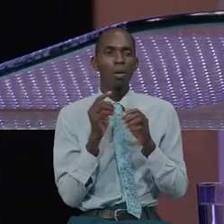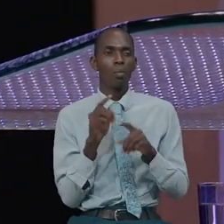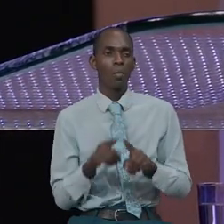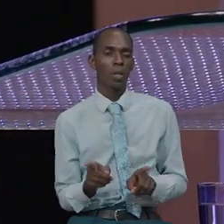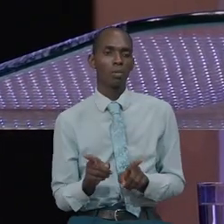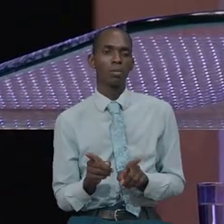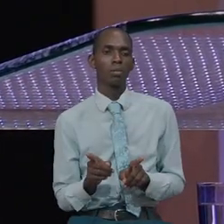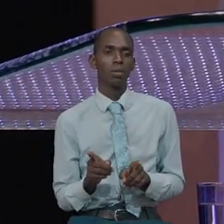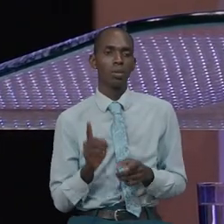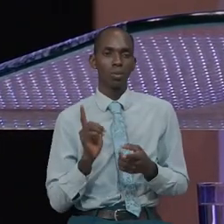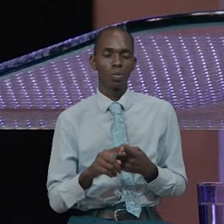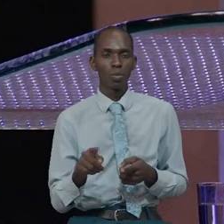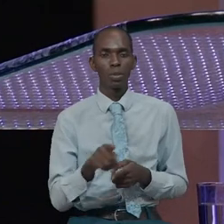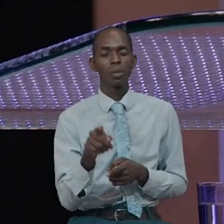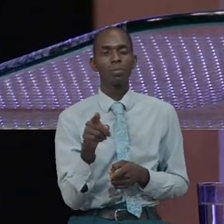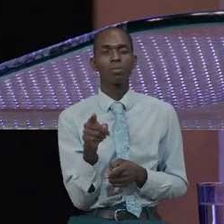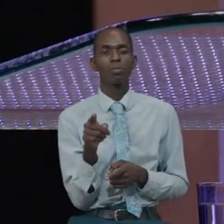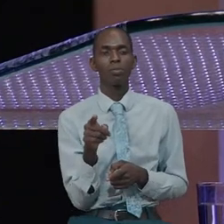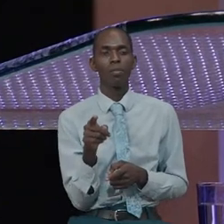But unto them